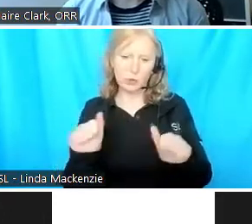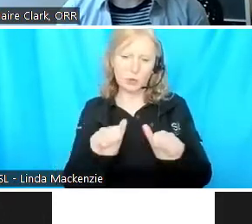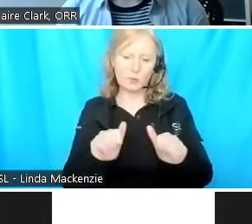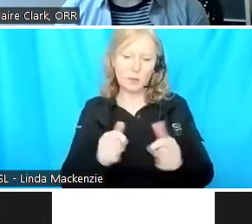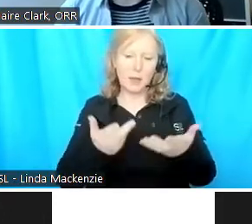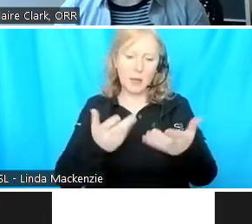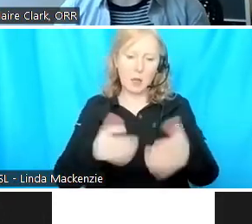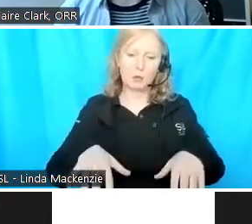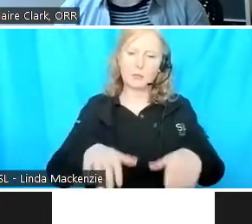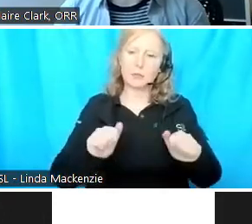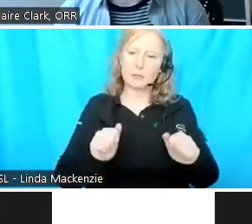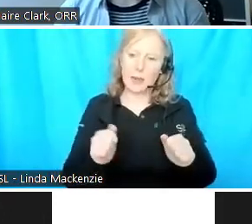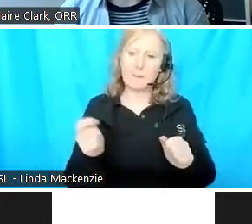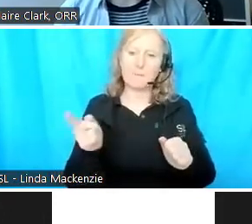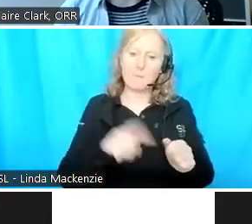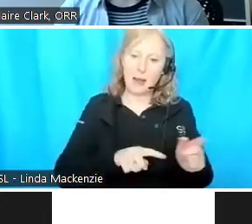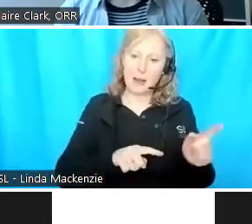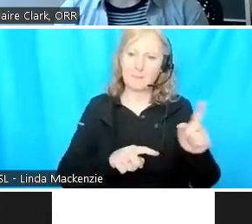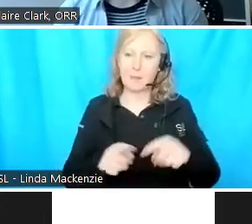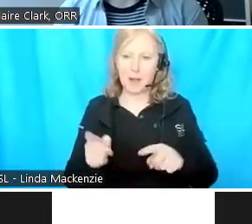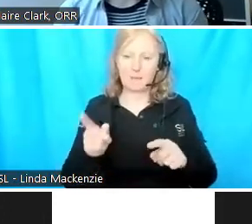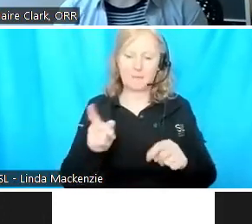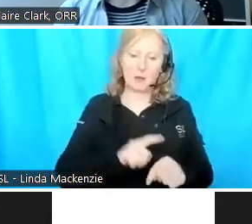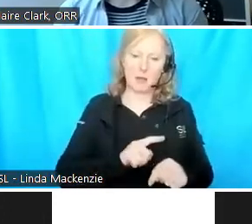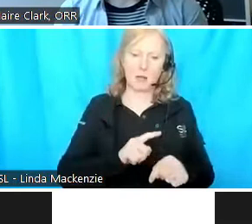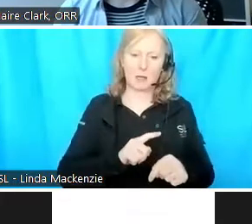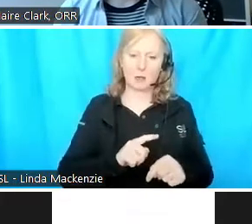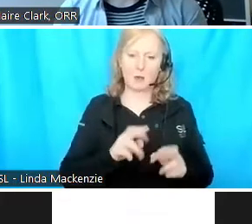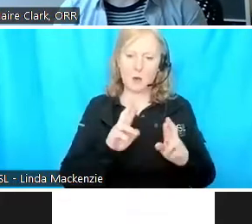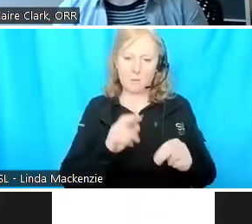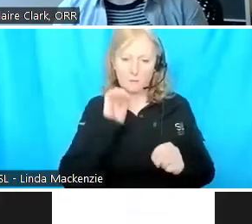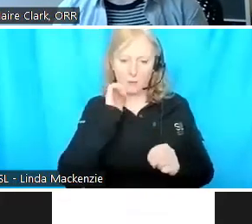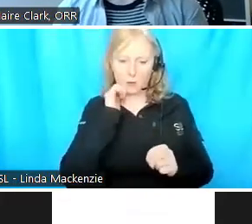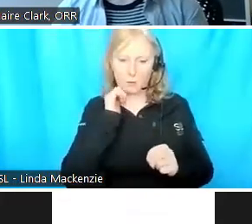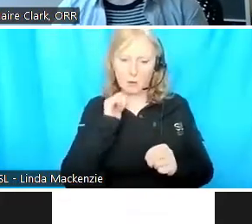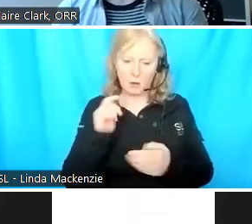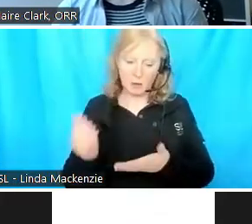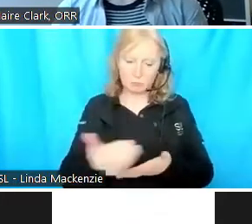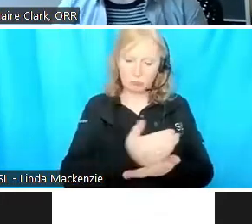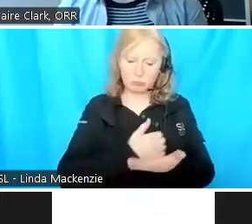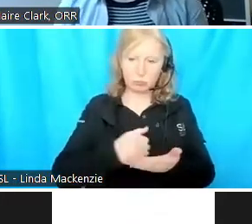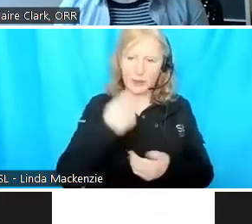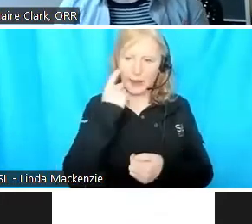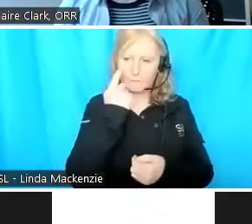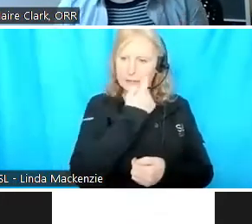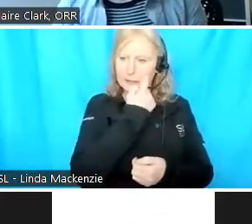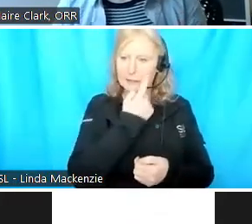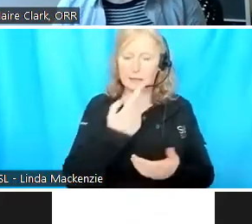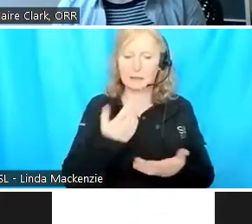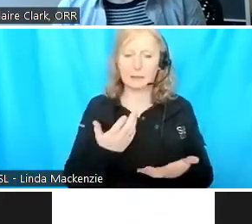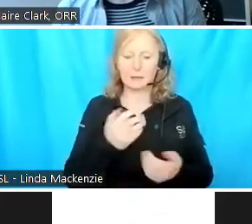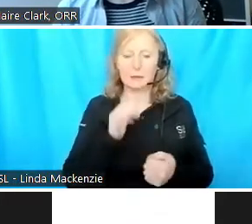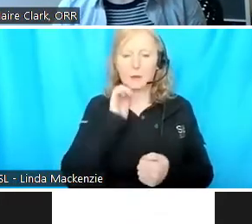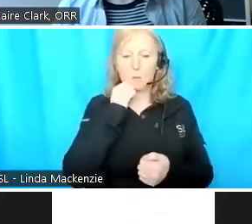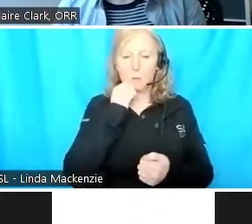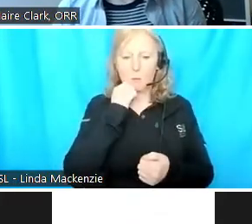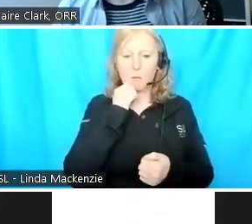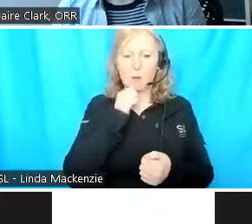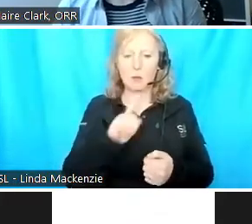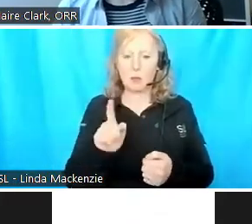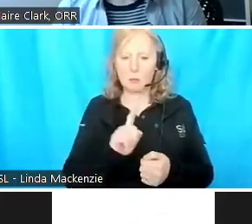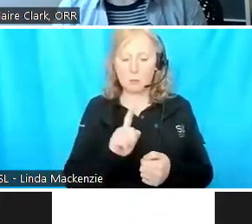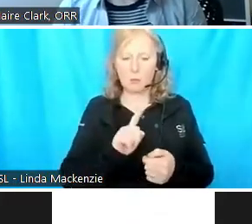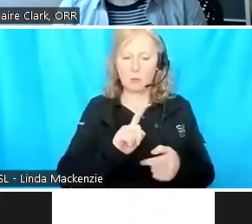up, we're hoping to get hold of some robust evidence. So we do this, we collect evidence via